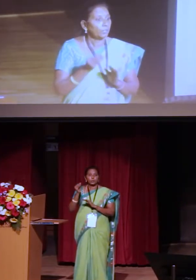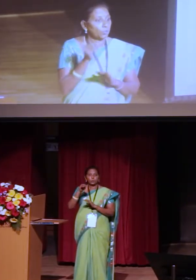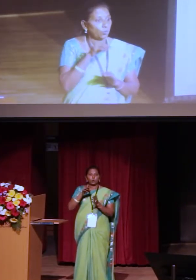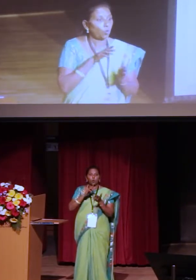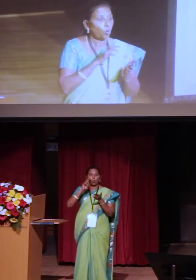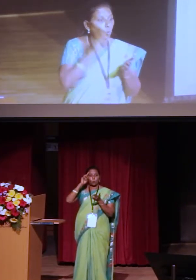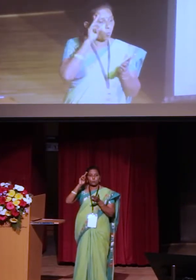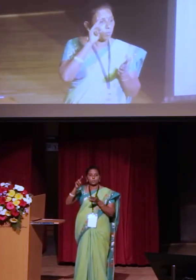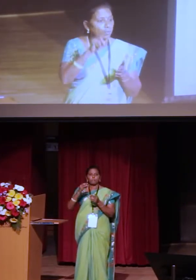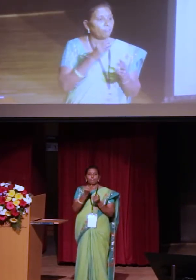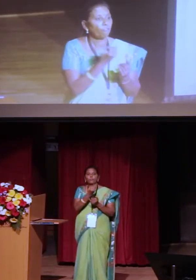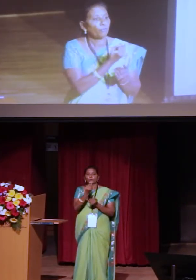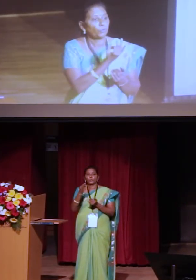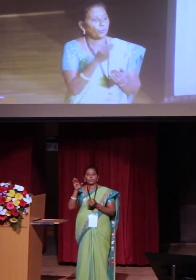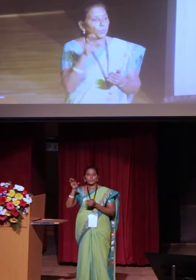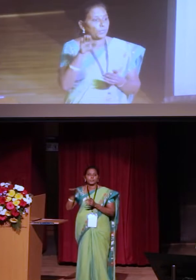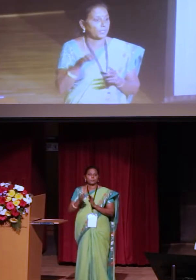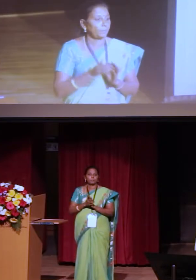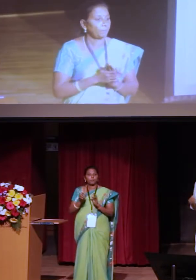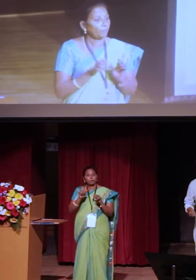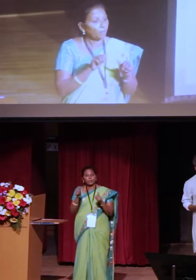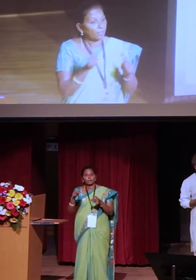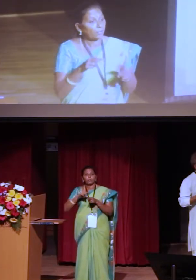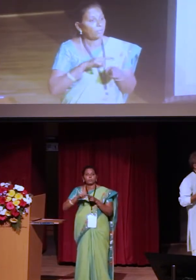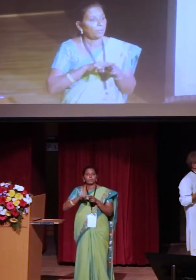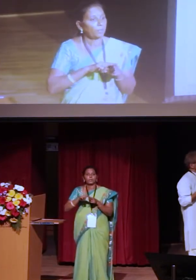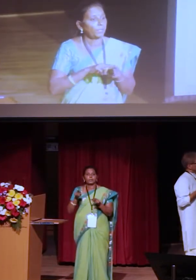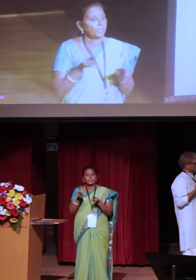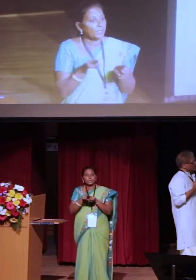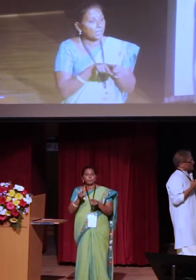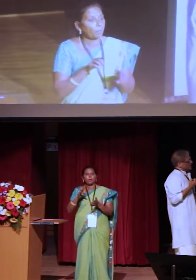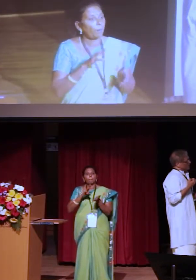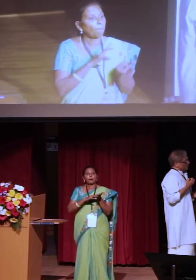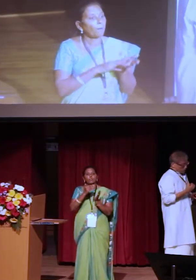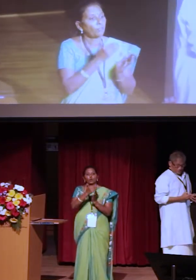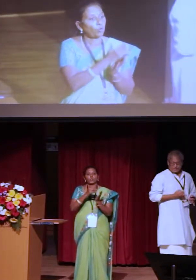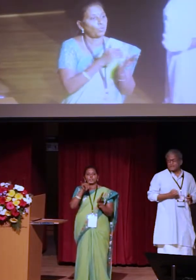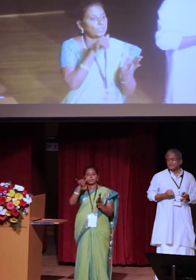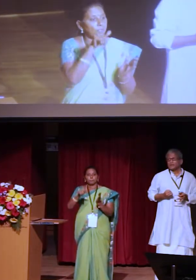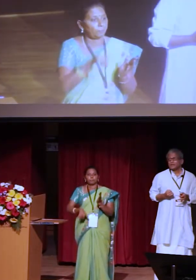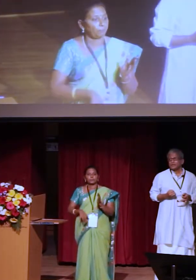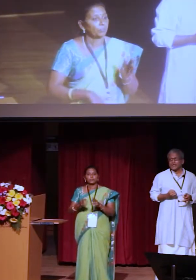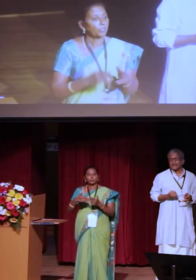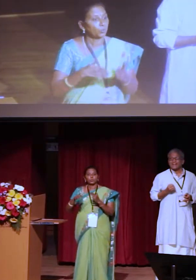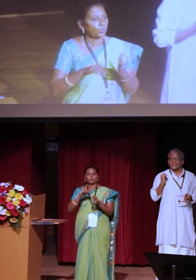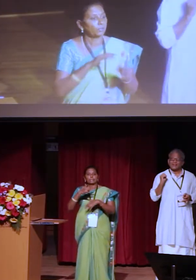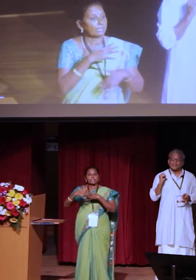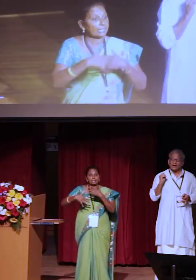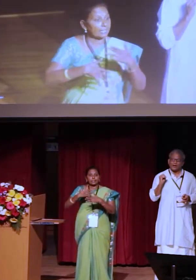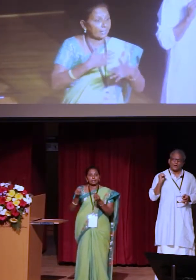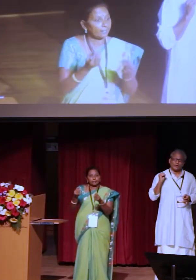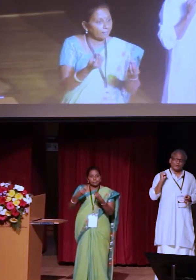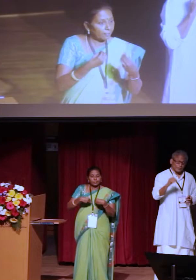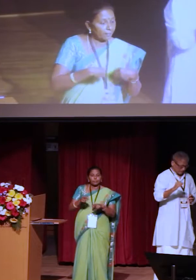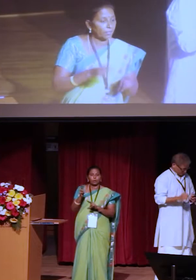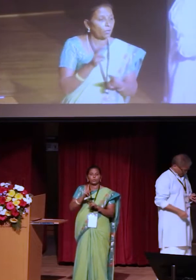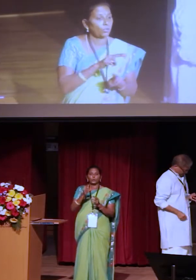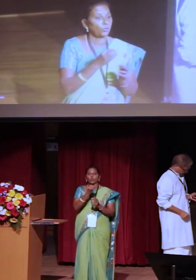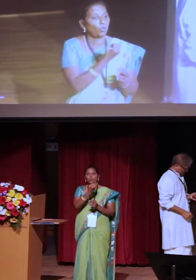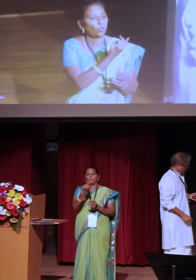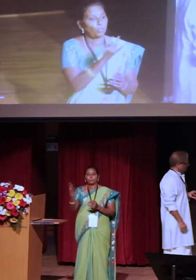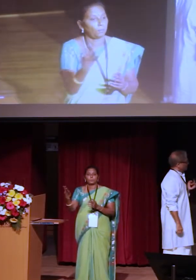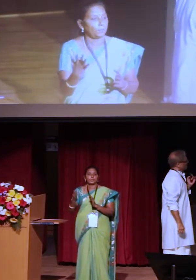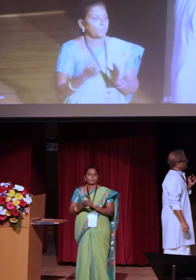on numeracy. Can we apply the same methodology, ludic design, and get onto